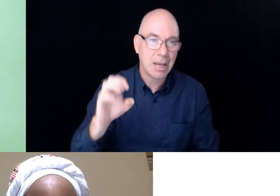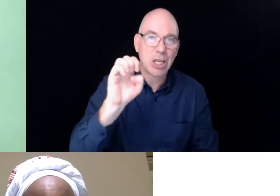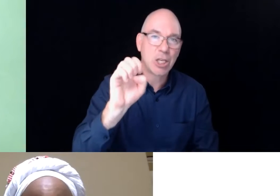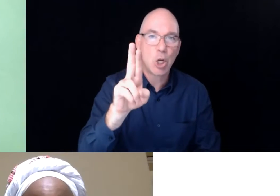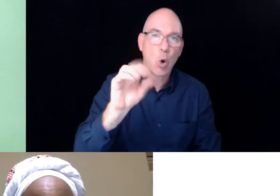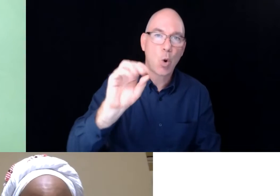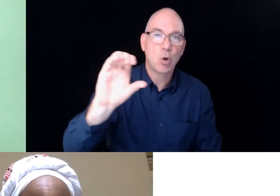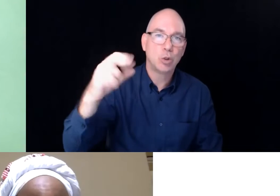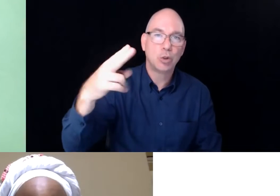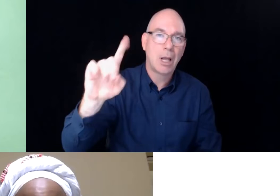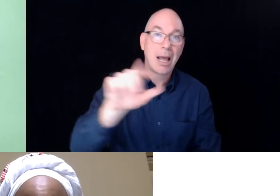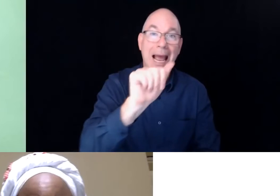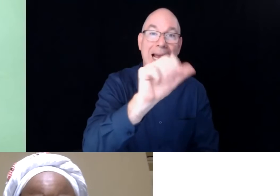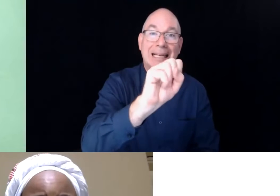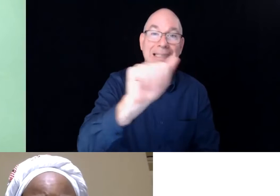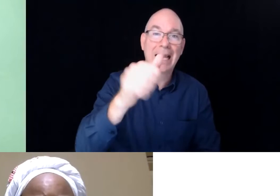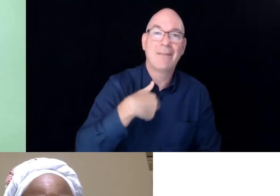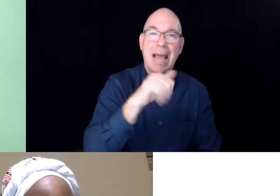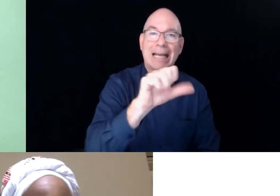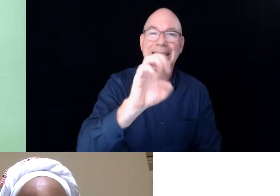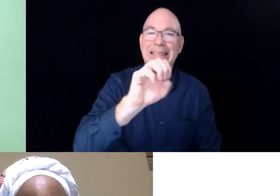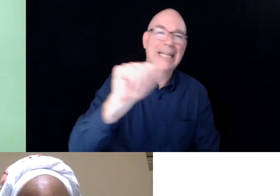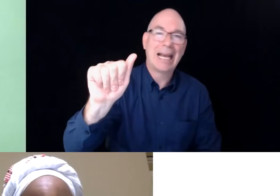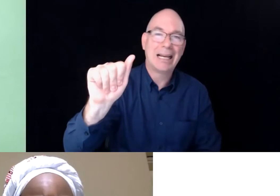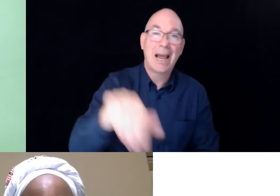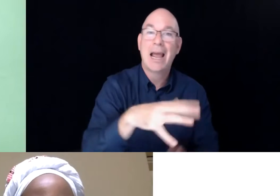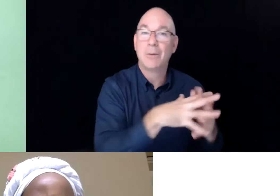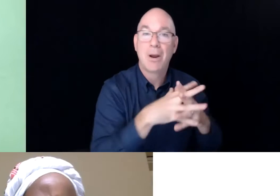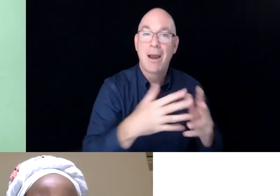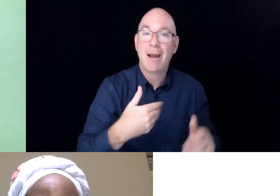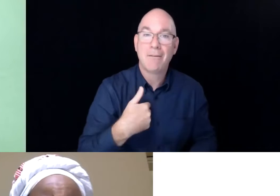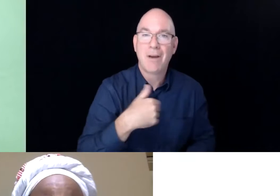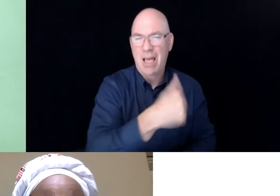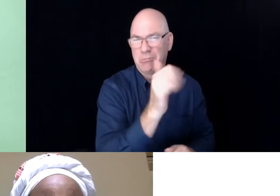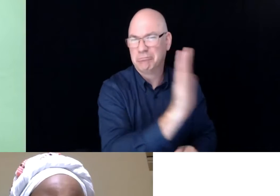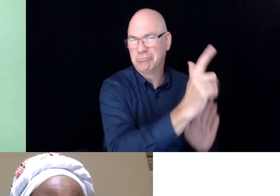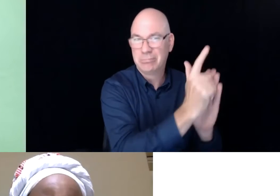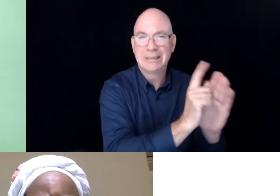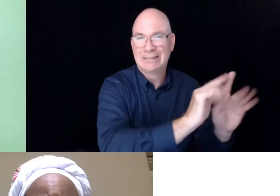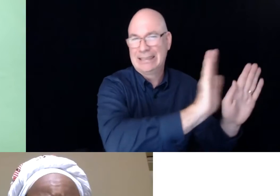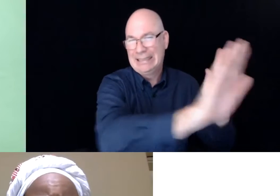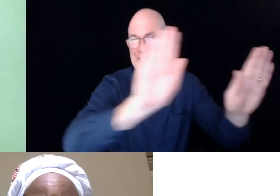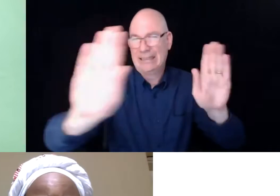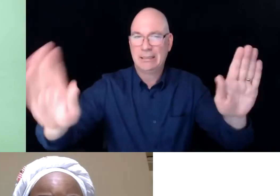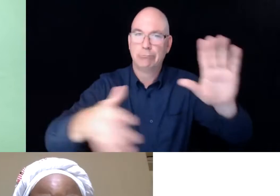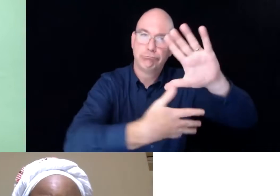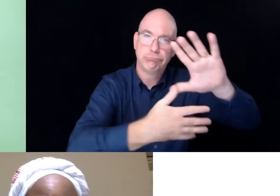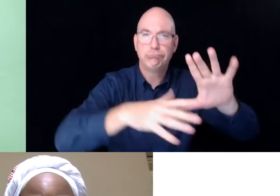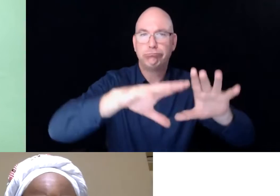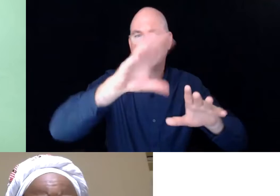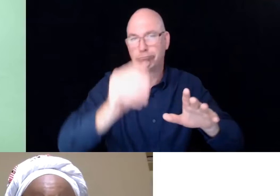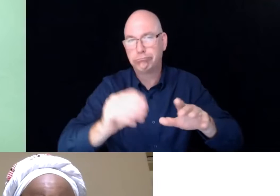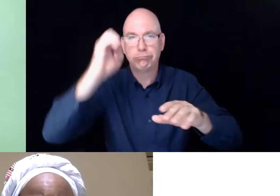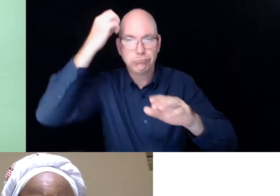Eurochild. Okay, in Asia, we have the ASEA. Okay, America has the COPPA. So different continents, they have their own kind